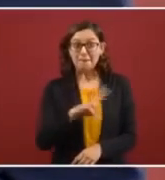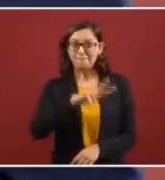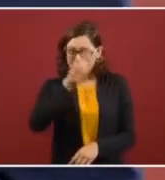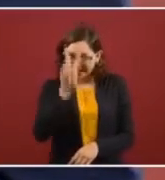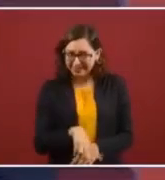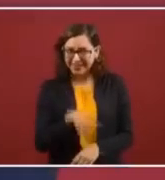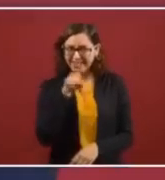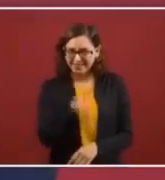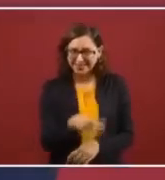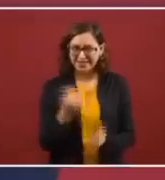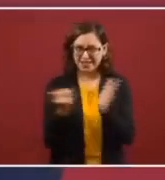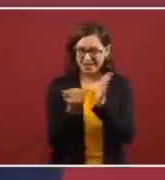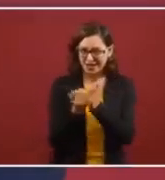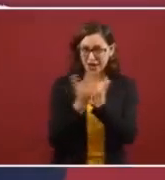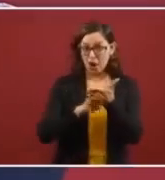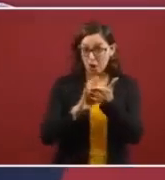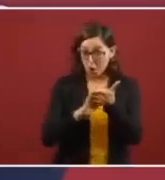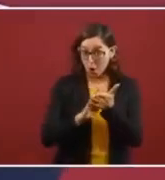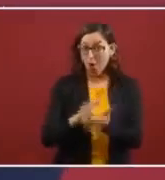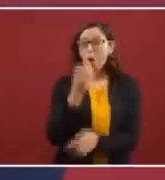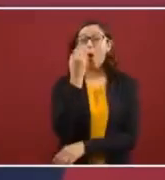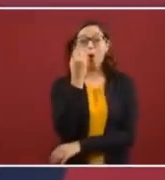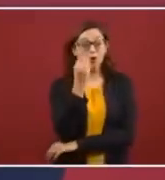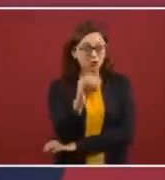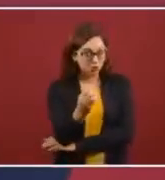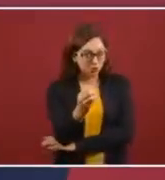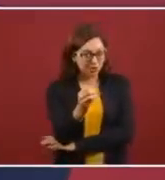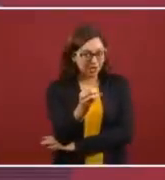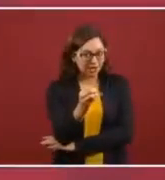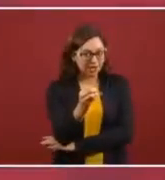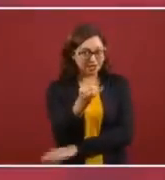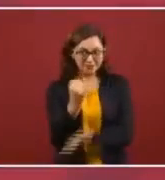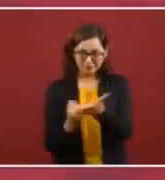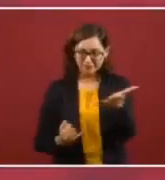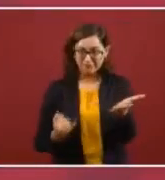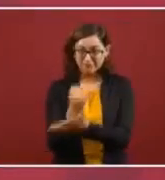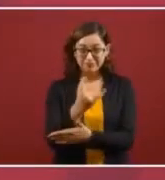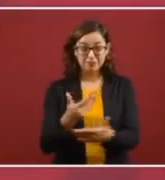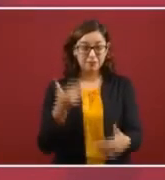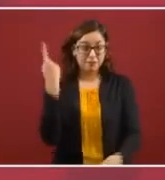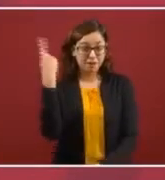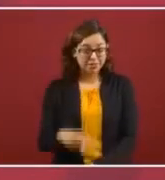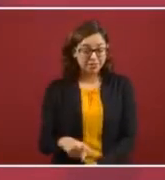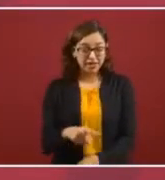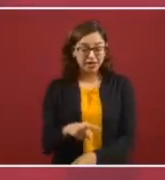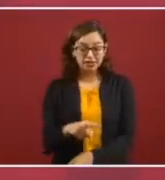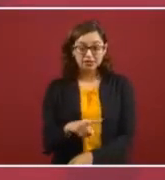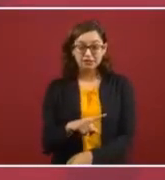then he condoned taxes. After the decree,